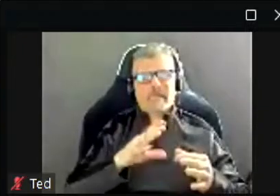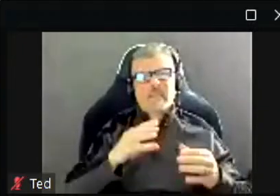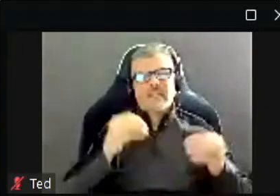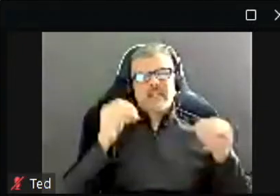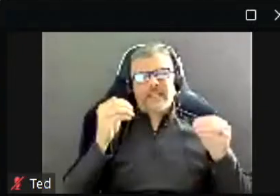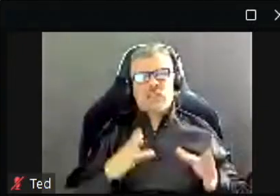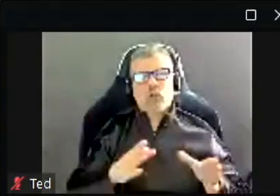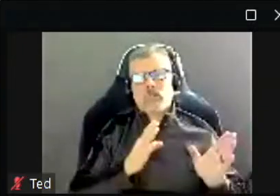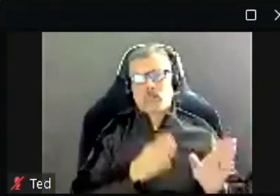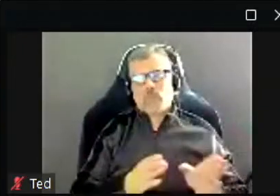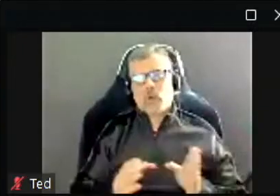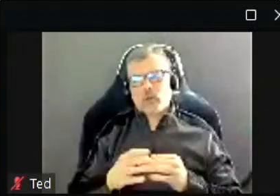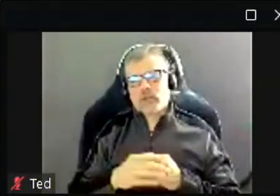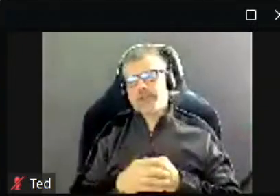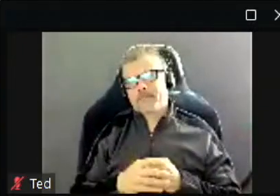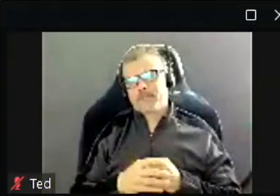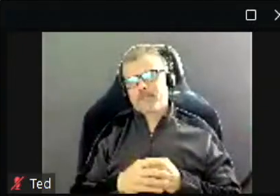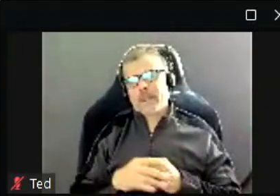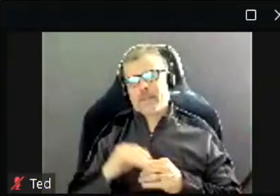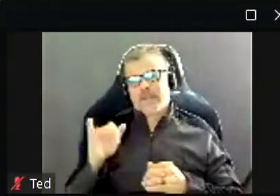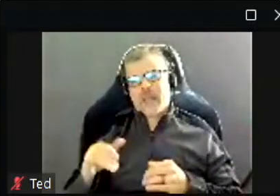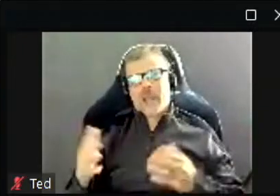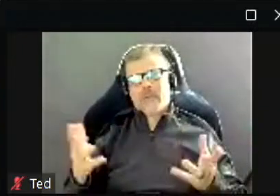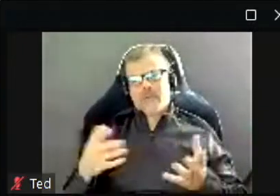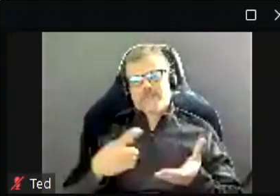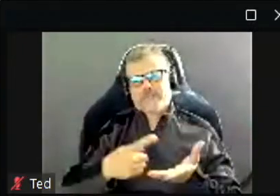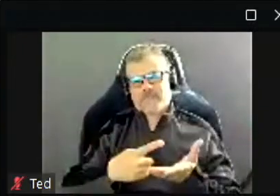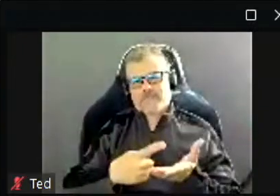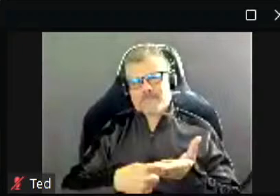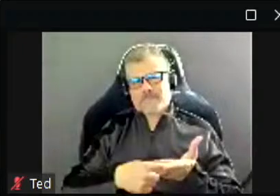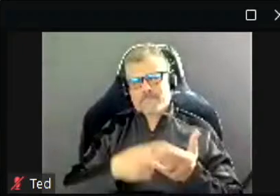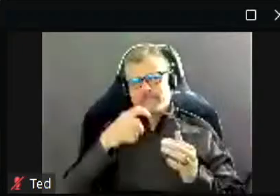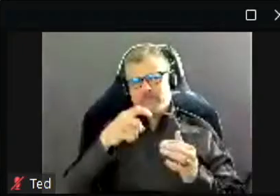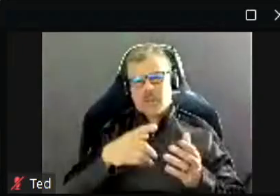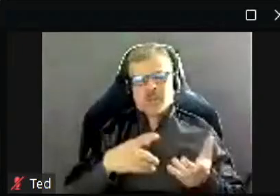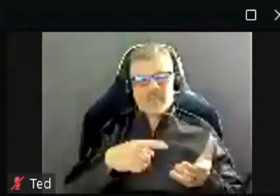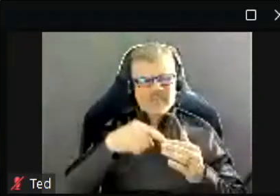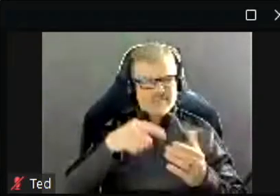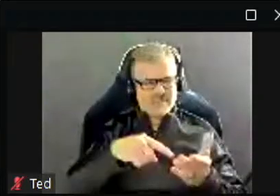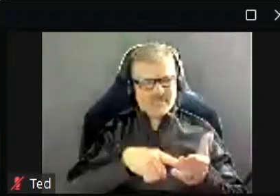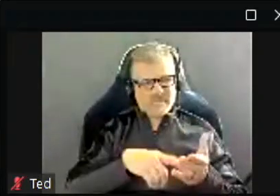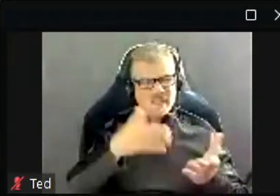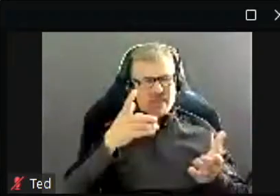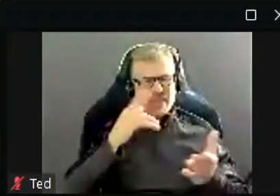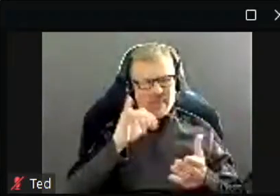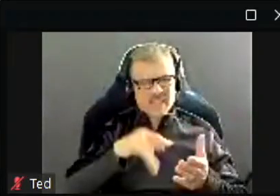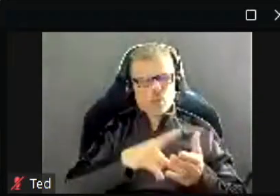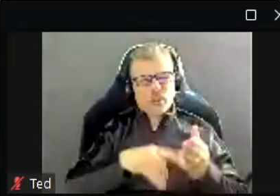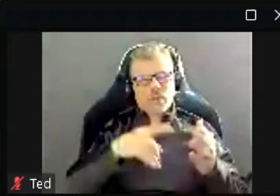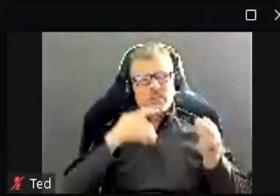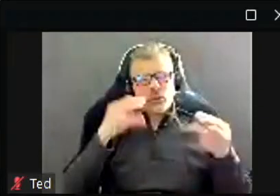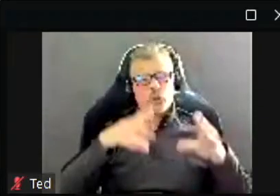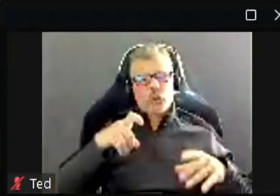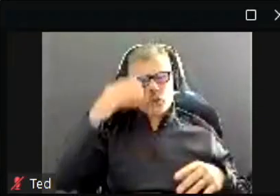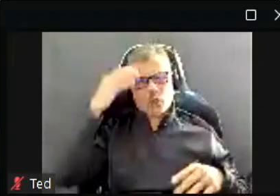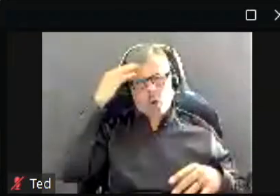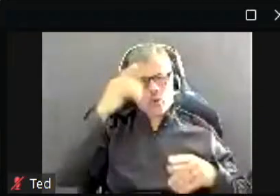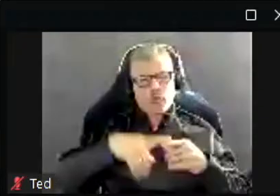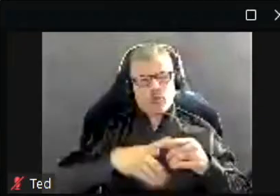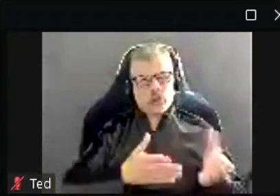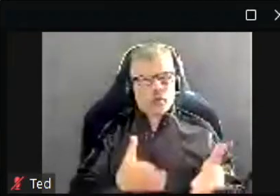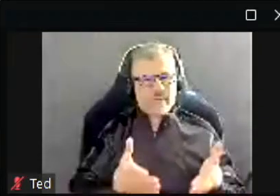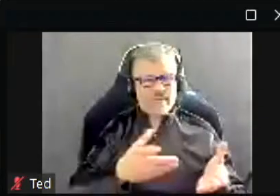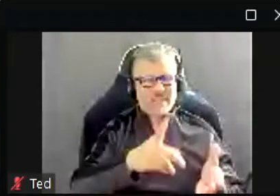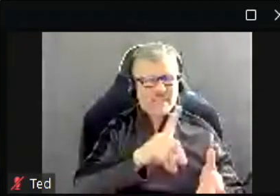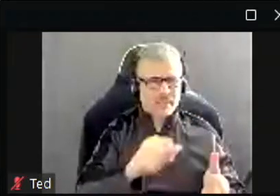laid out what we thought all teachers needed to know to serve children with disabilities, including behavior